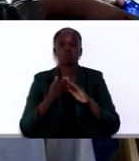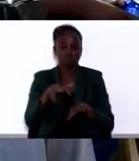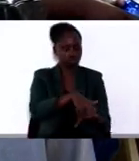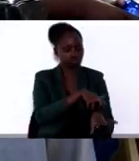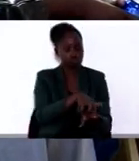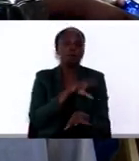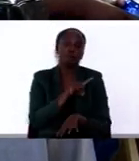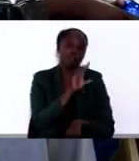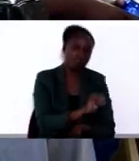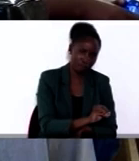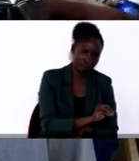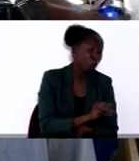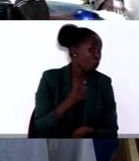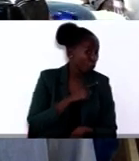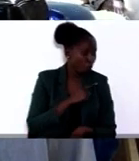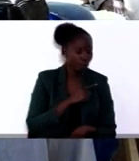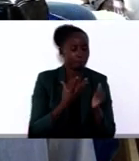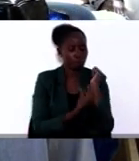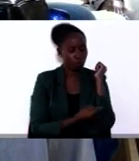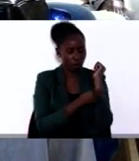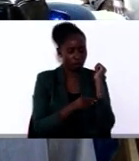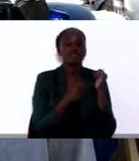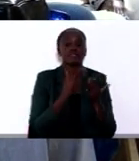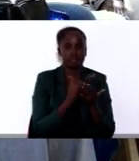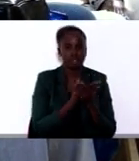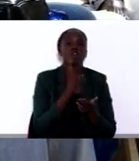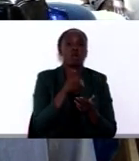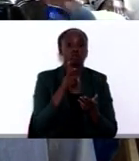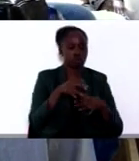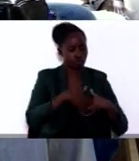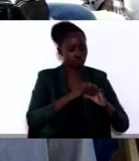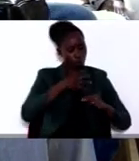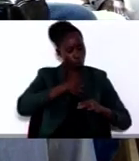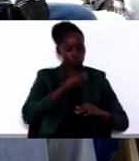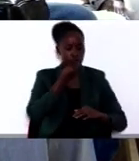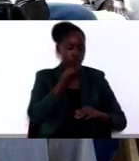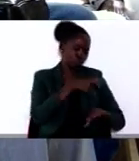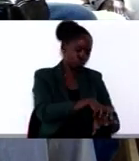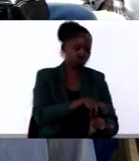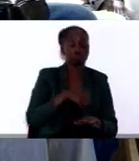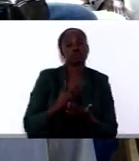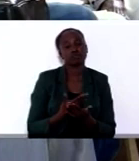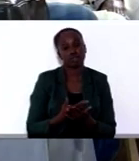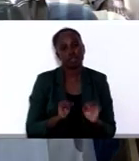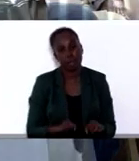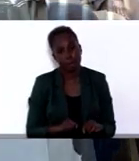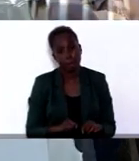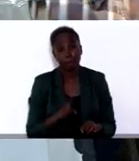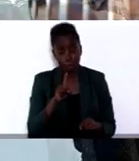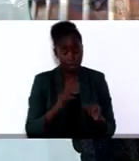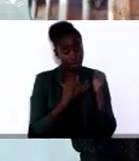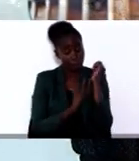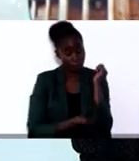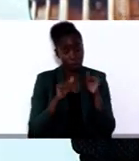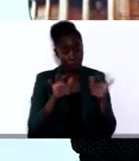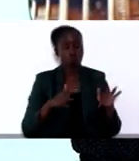part of the province so that the poor can participate in producing food for themselves in Gauteng. So we want the poor to be active